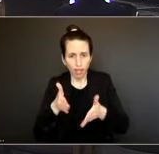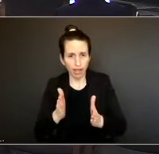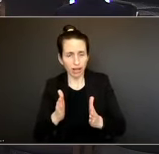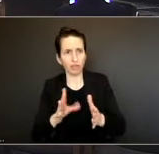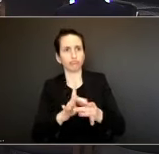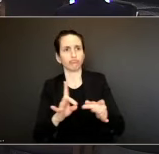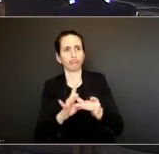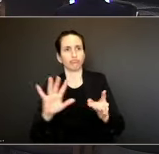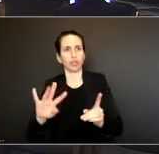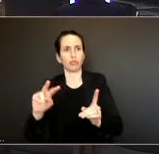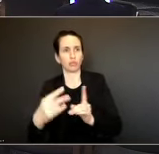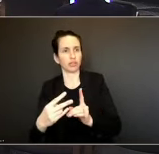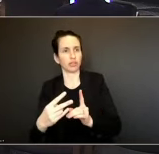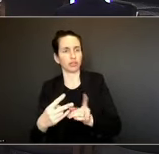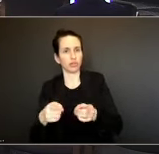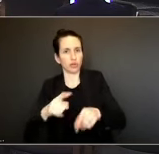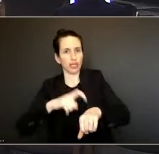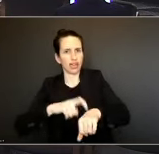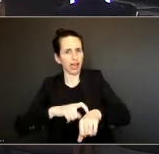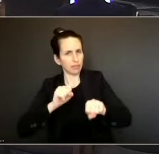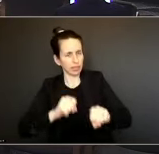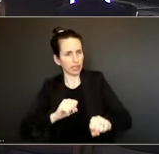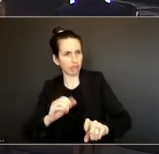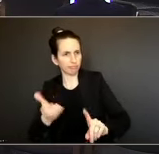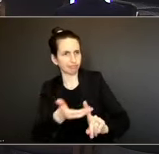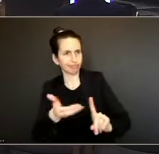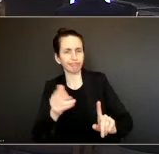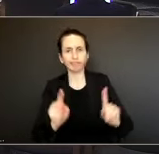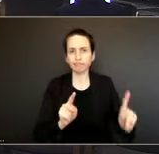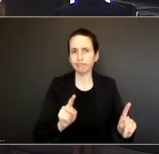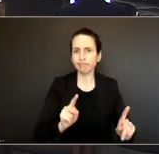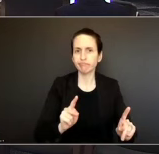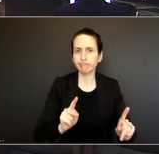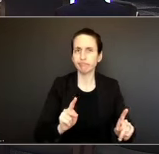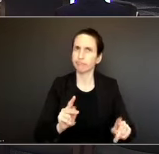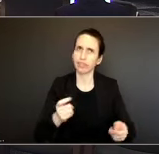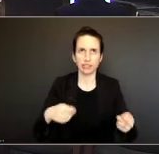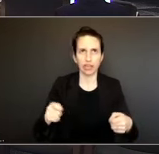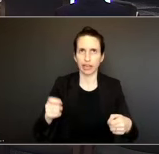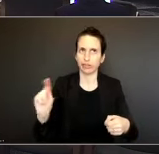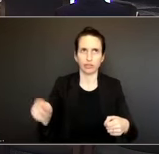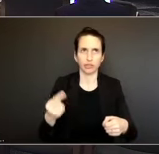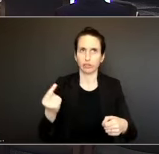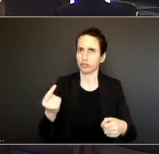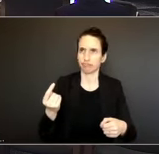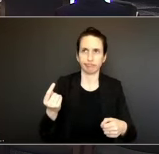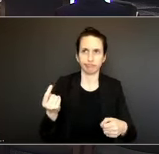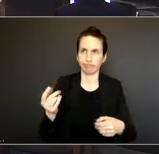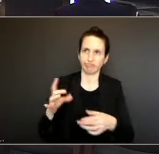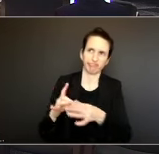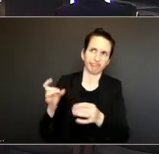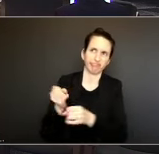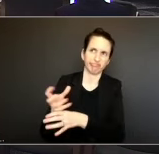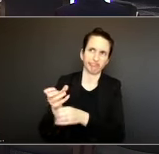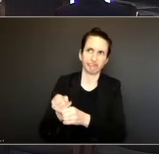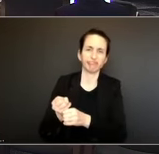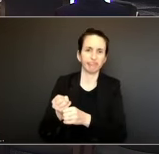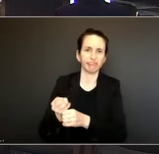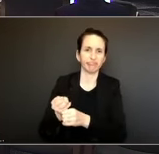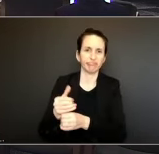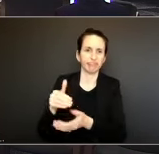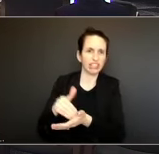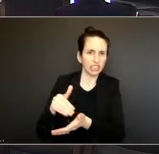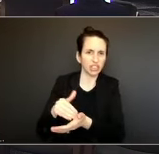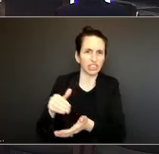just telling off their overworked clinicians or turning their back on services completely.